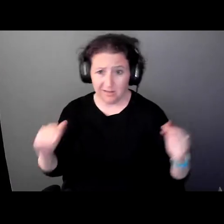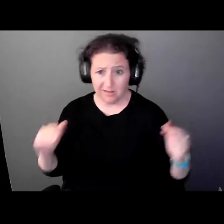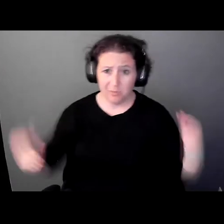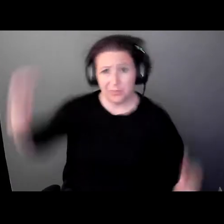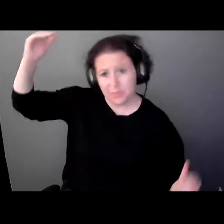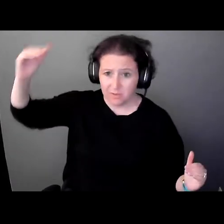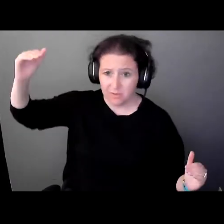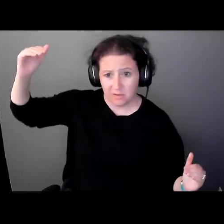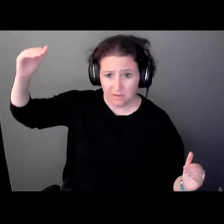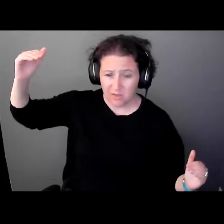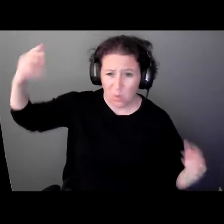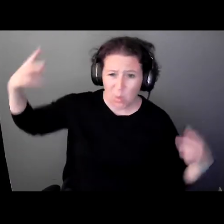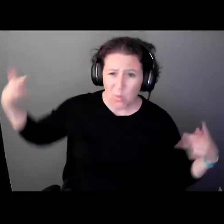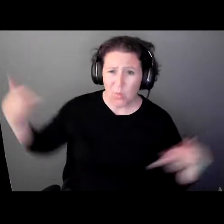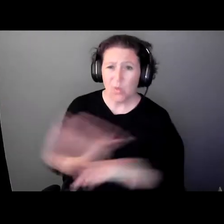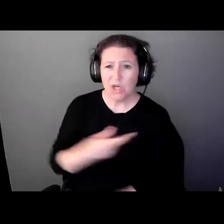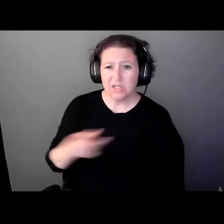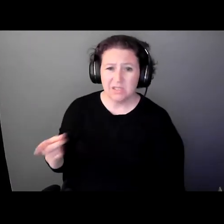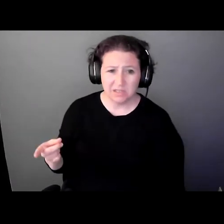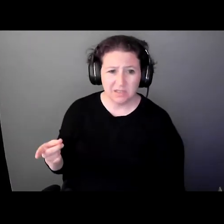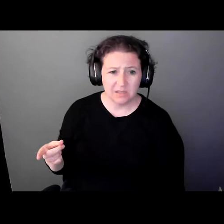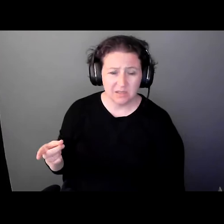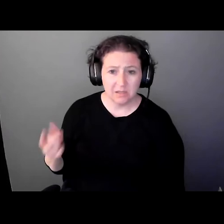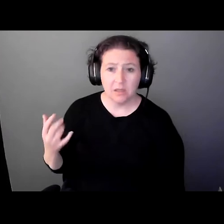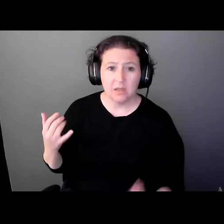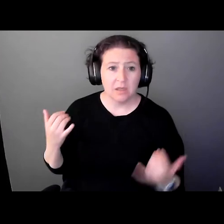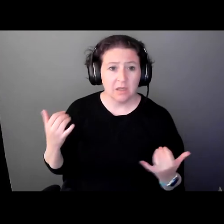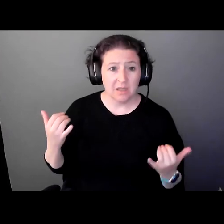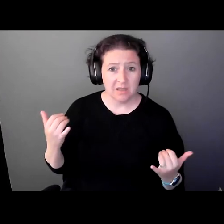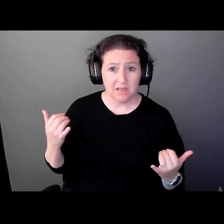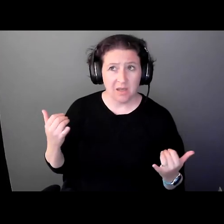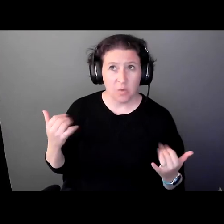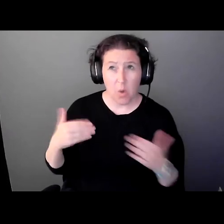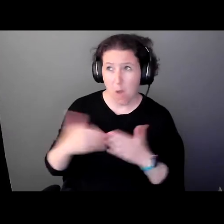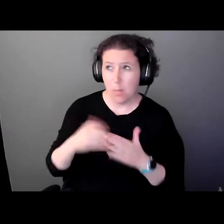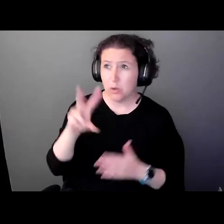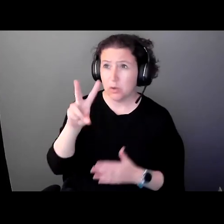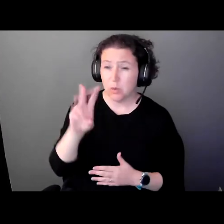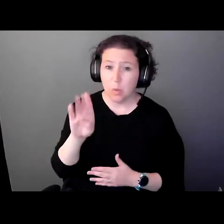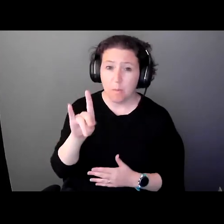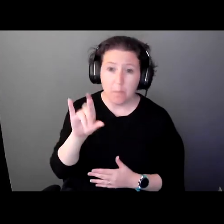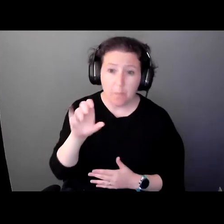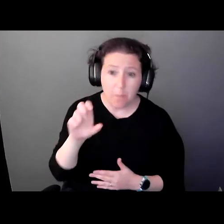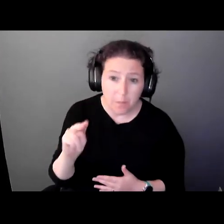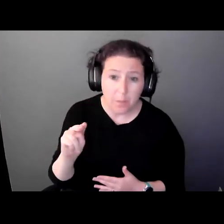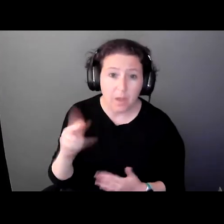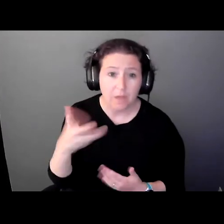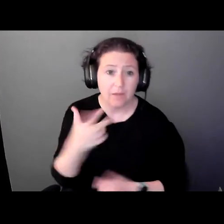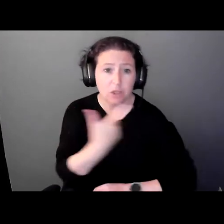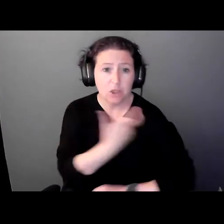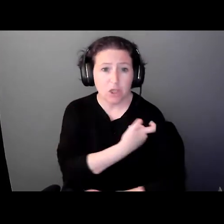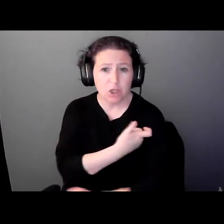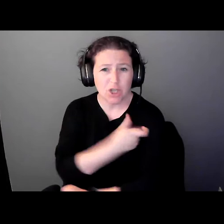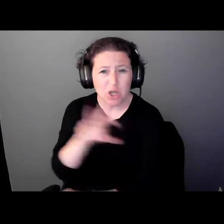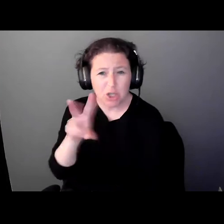vaccine. And we're now worldwide at almost 2 billion doses administered, well